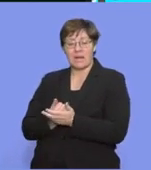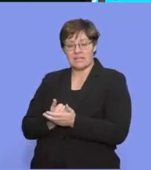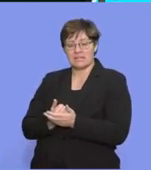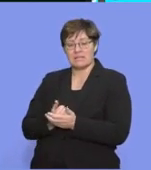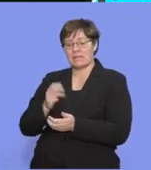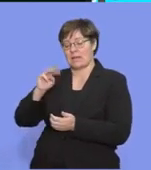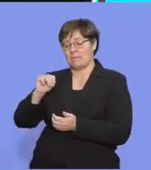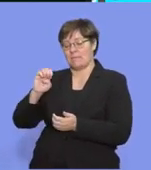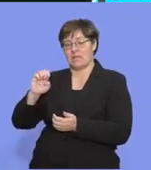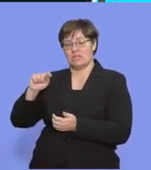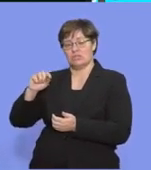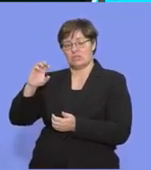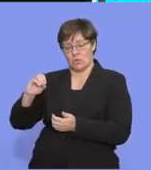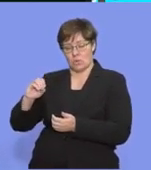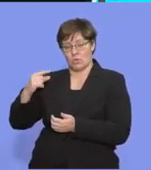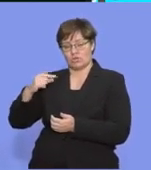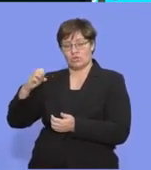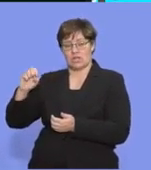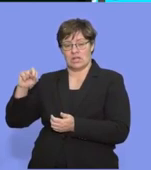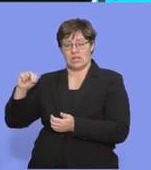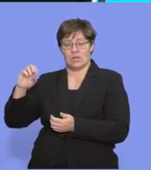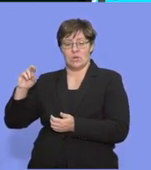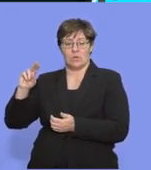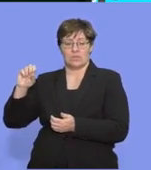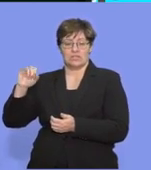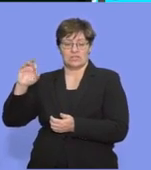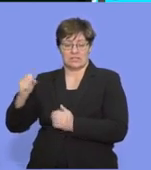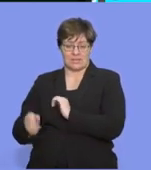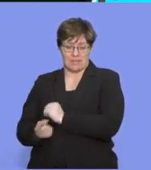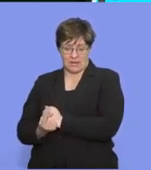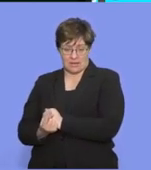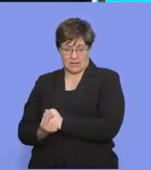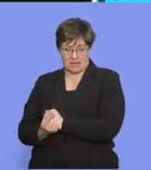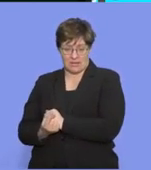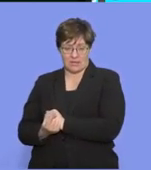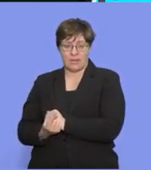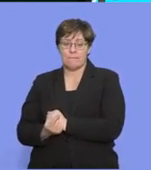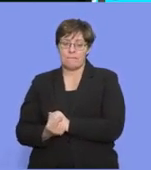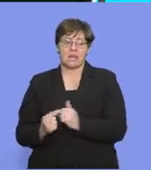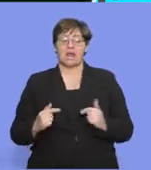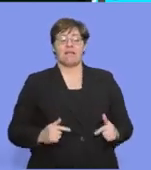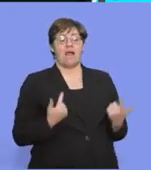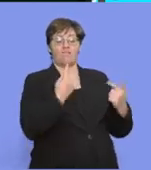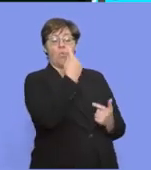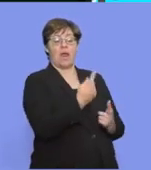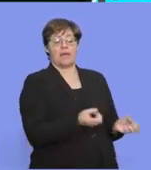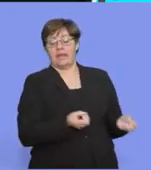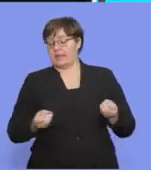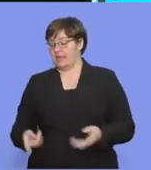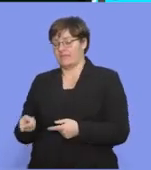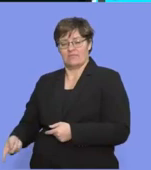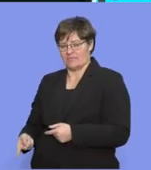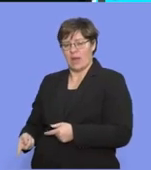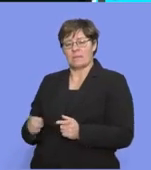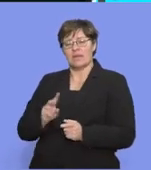when gametogenesis is taking place, and not simply happening through a lifetime of an